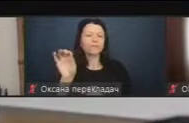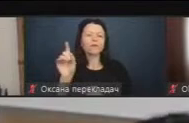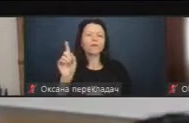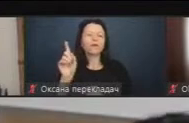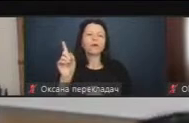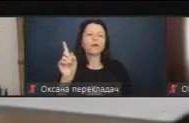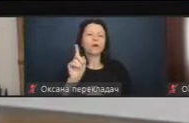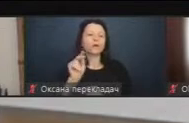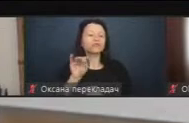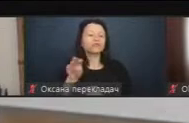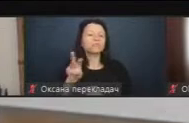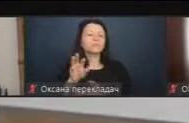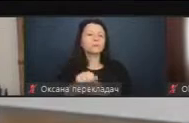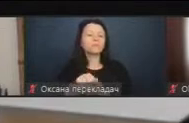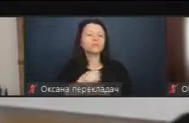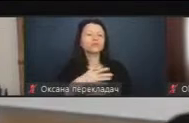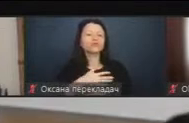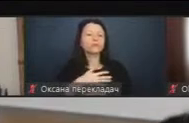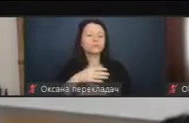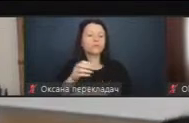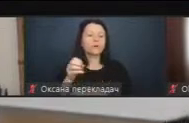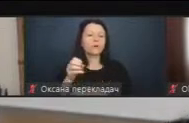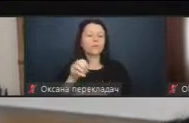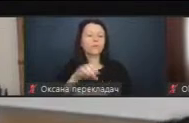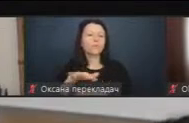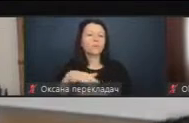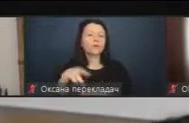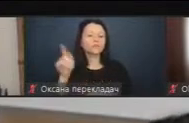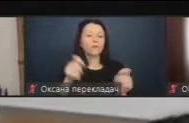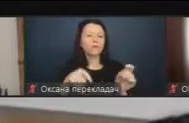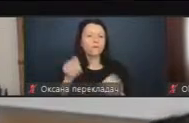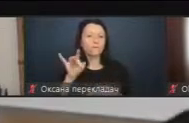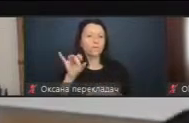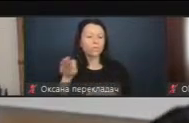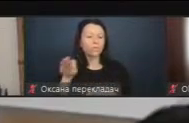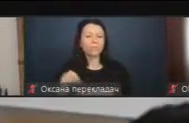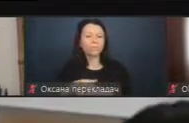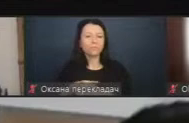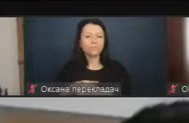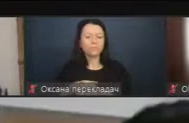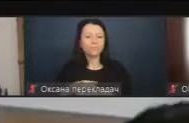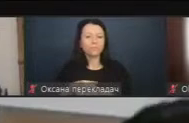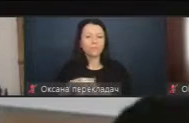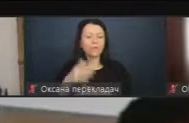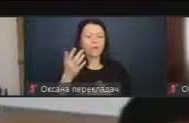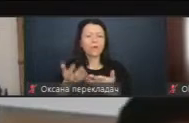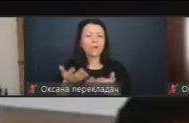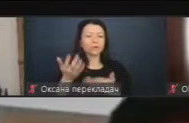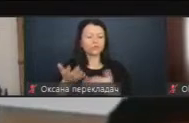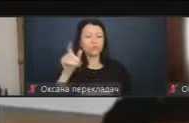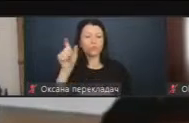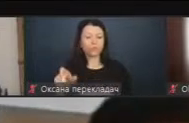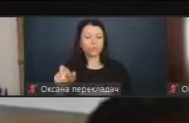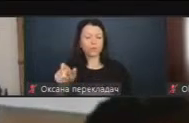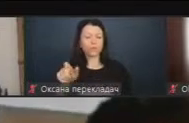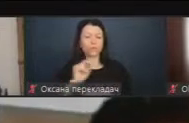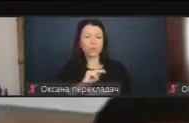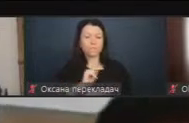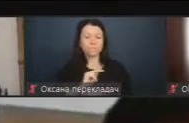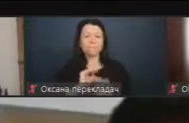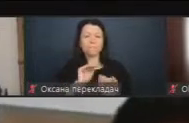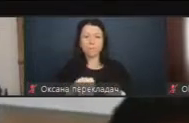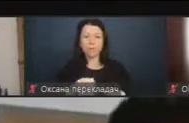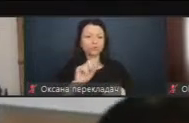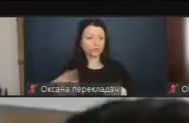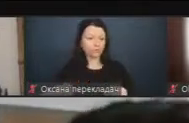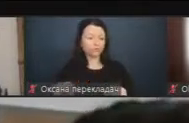countries where a person who's working is allowed to keep the disability allowance that they receive as a person with disability.